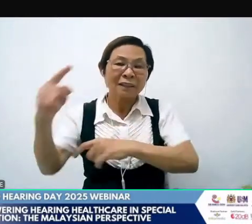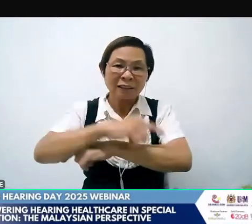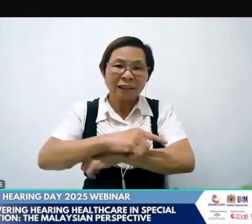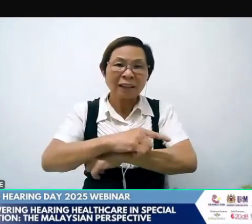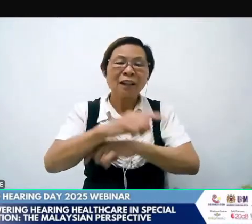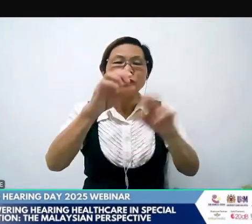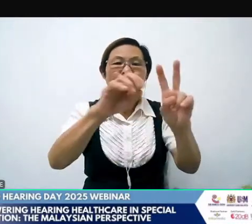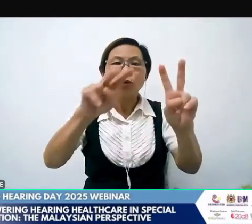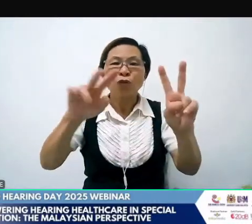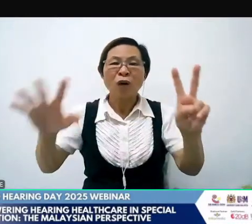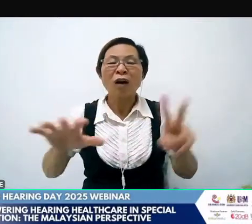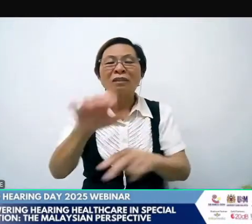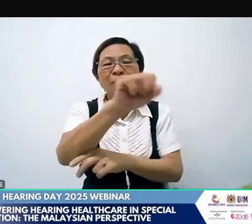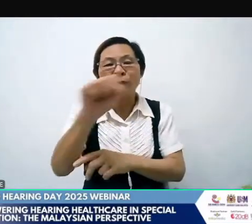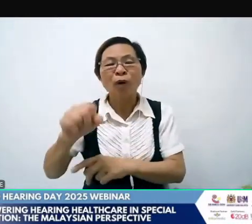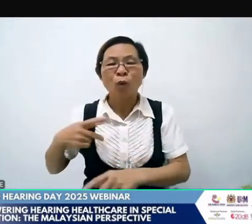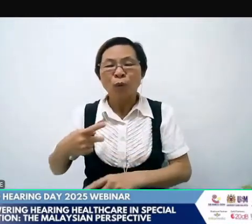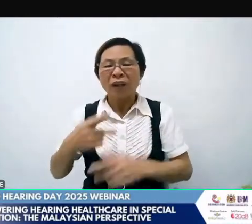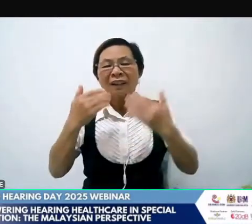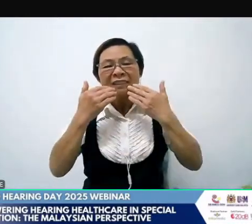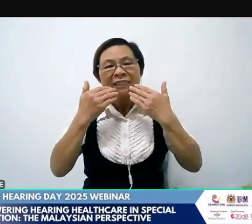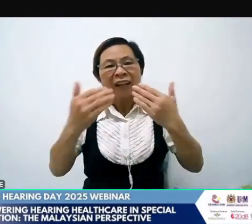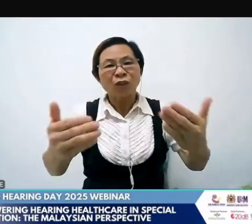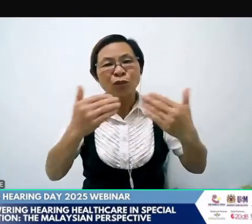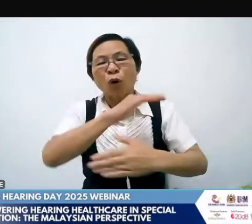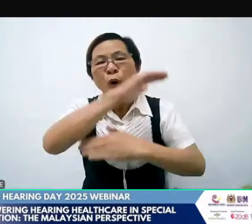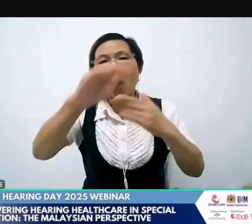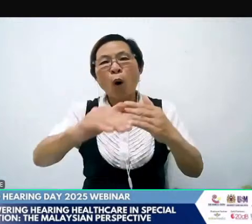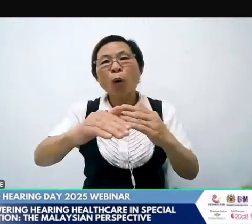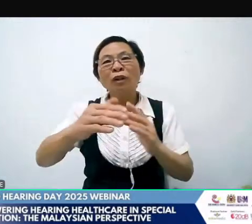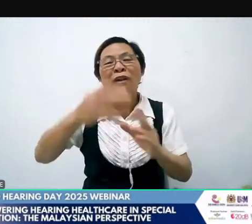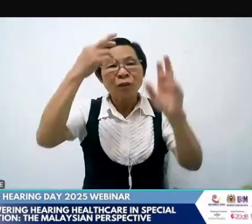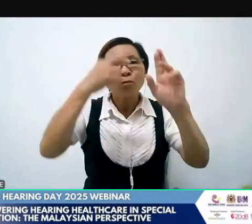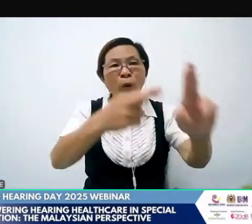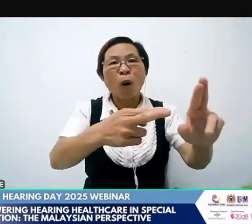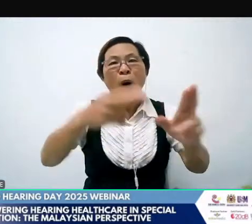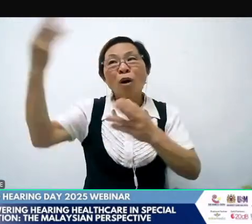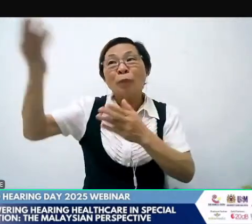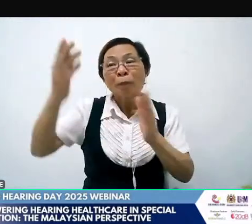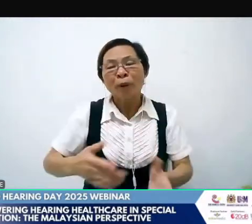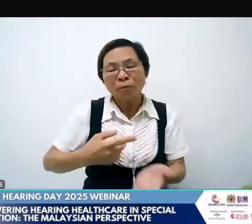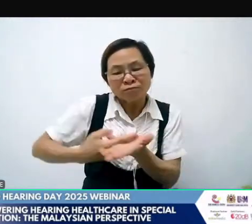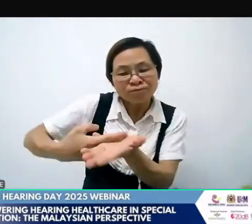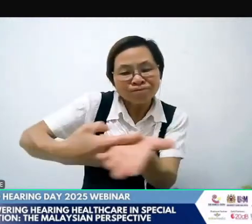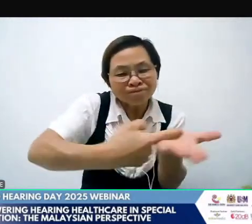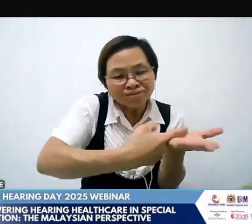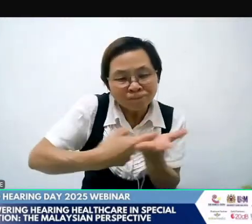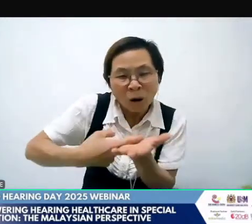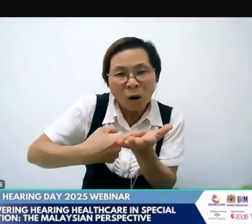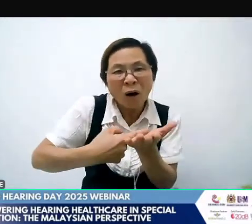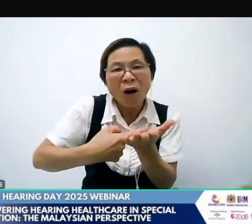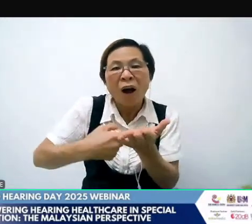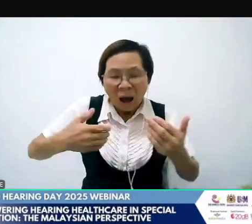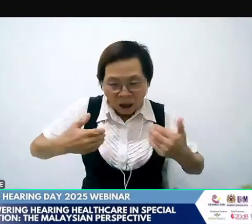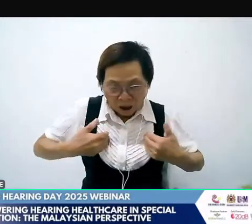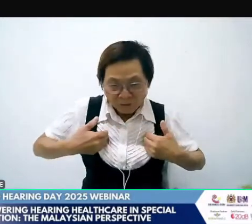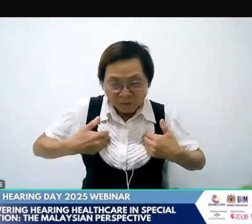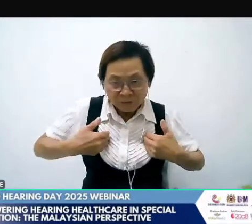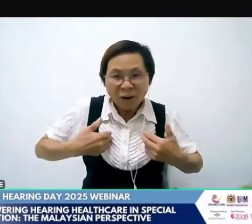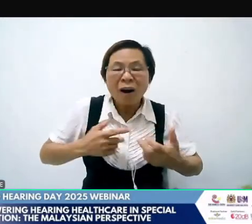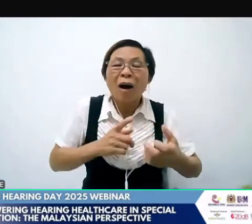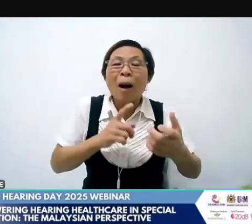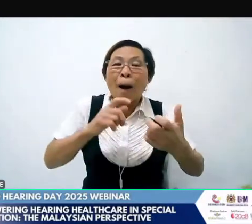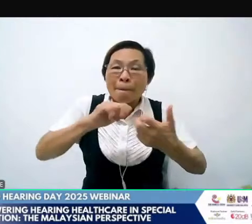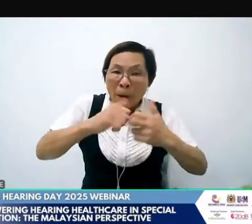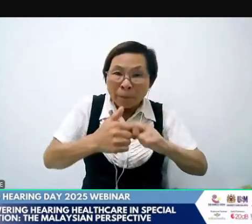We appreciate all of our distinguished speakers who have discussed the essential issues under the theme of